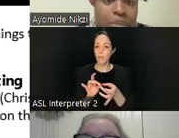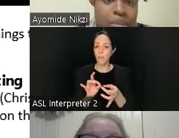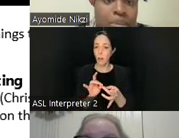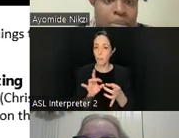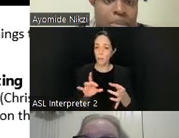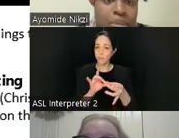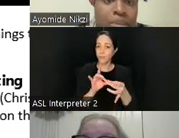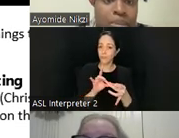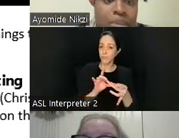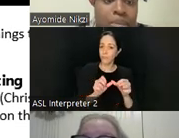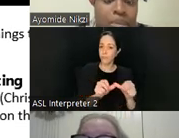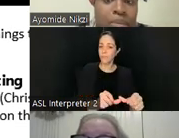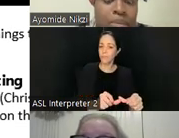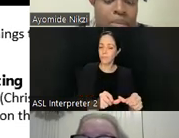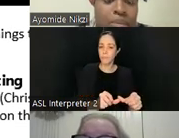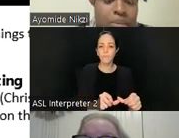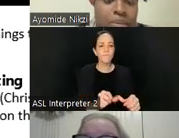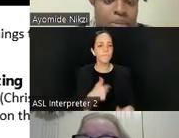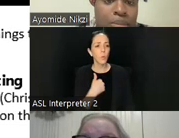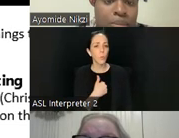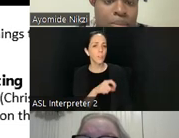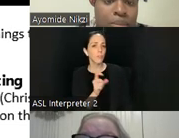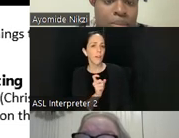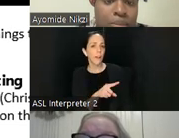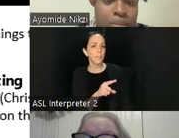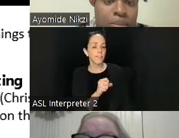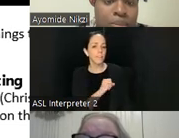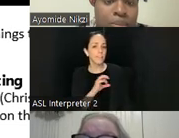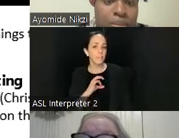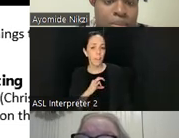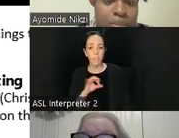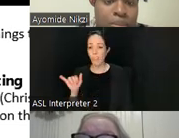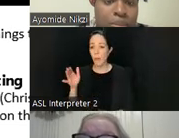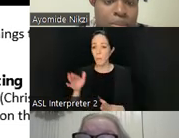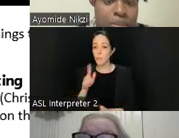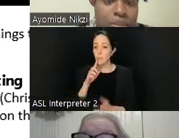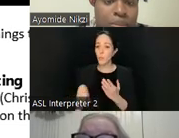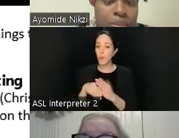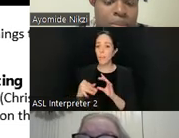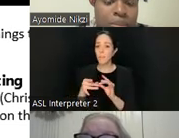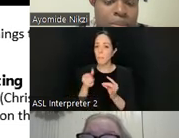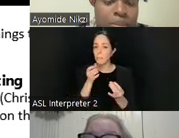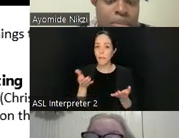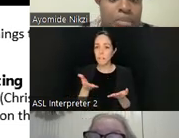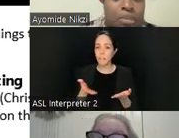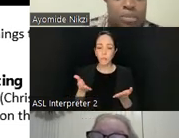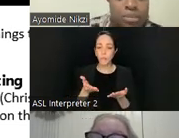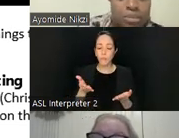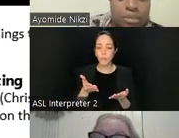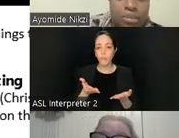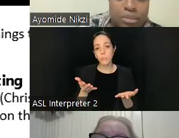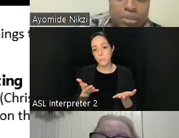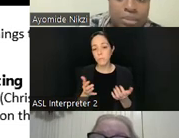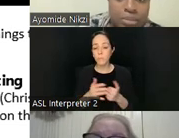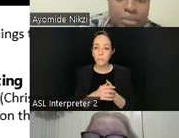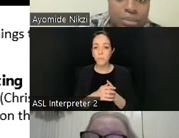Yeah, I guess we should ask the staff. It seems like since CMOG isn't here, it'd be nice to, you know, take it